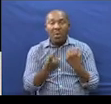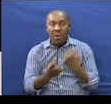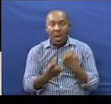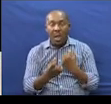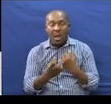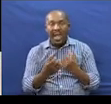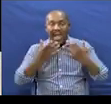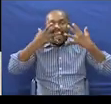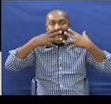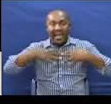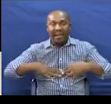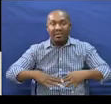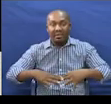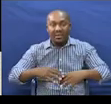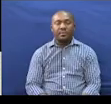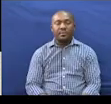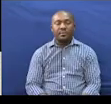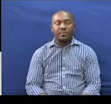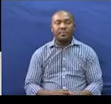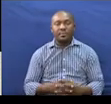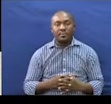of the interior part of Africa,